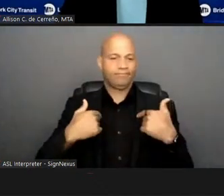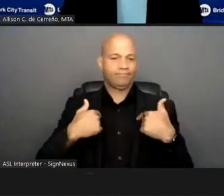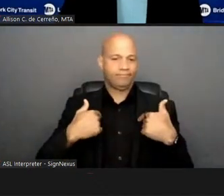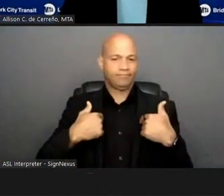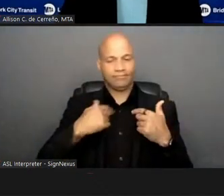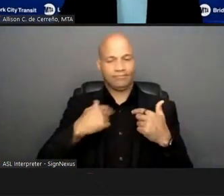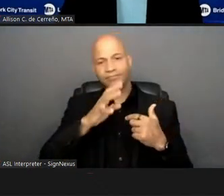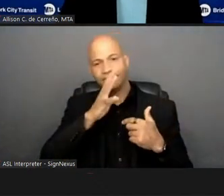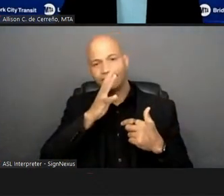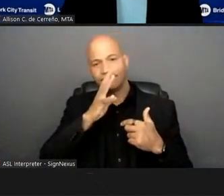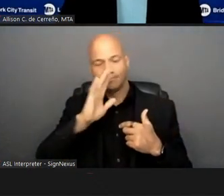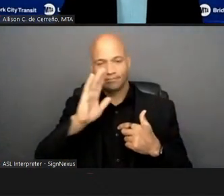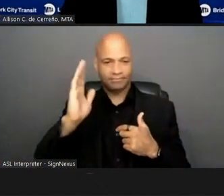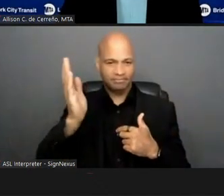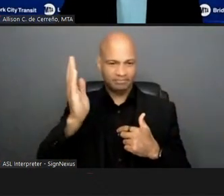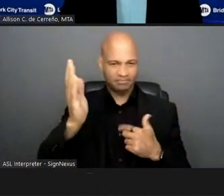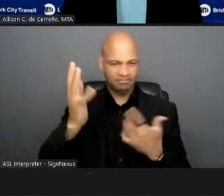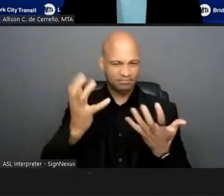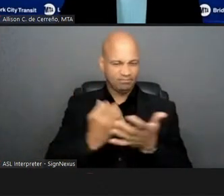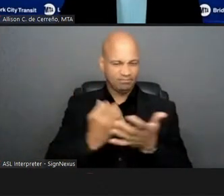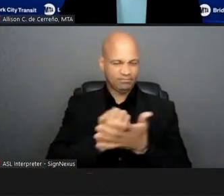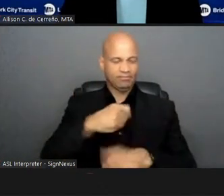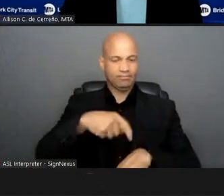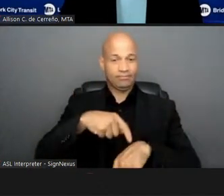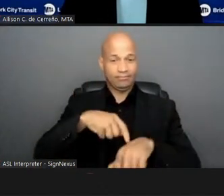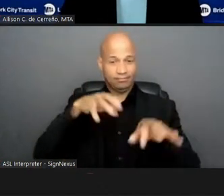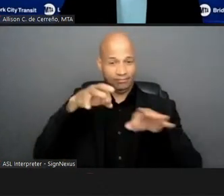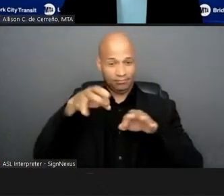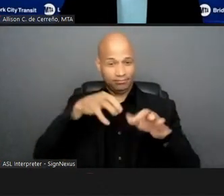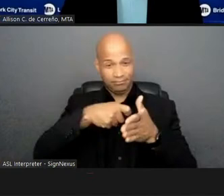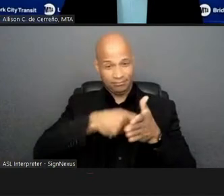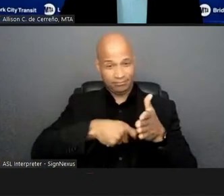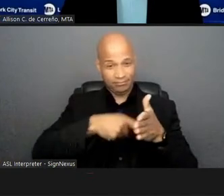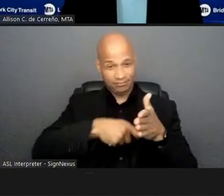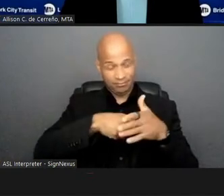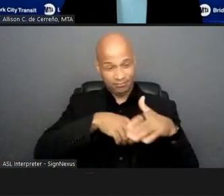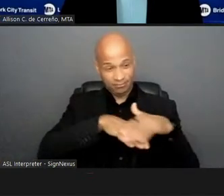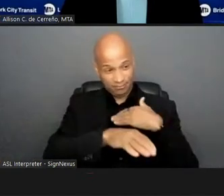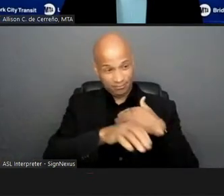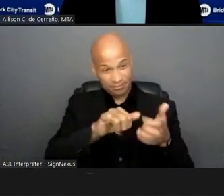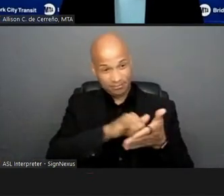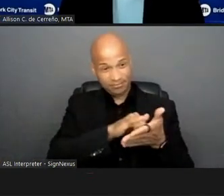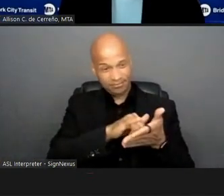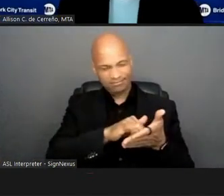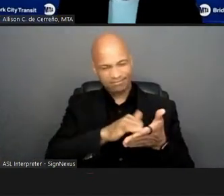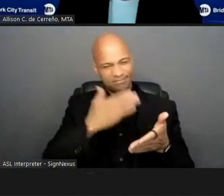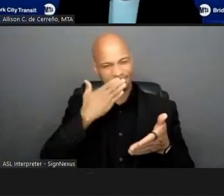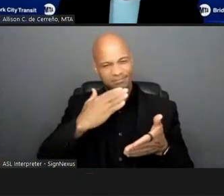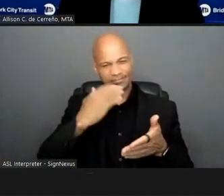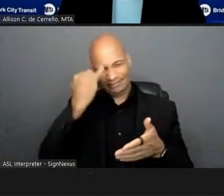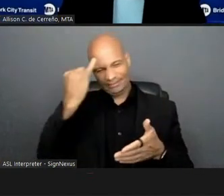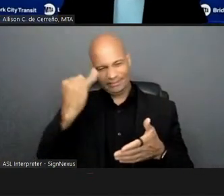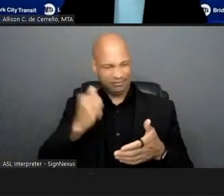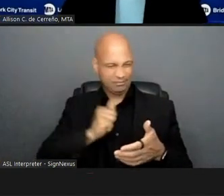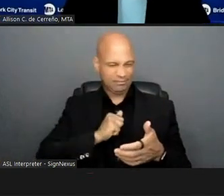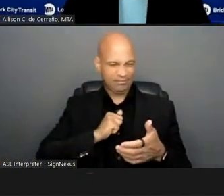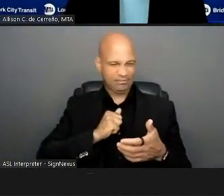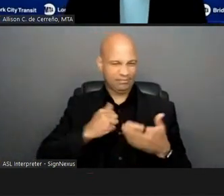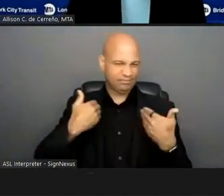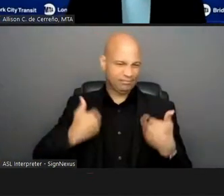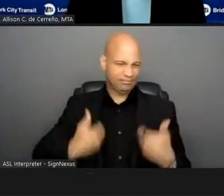wanted to take the time today to explain why trolling of the cars getting into Manhattan is a bad idea a little bit about myself I am a first generation